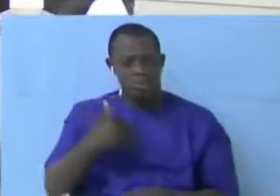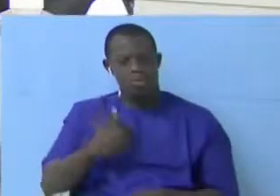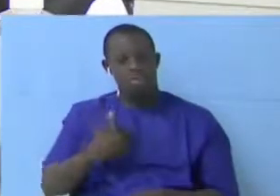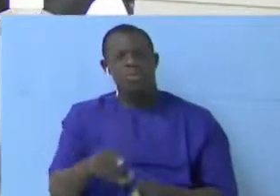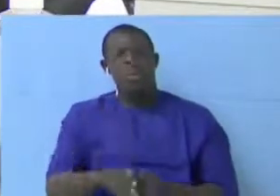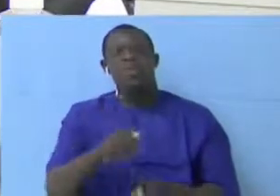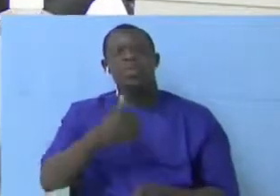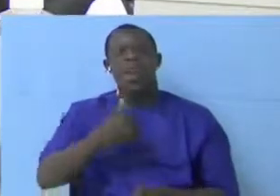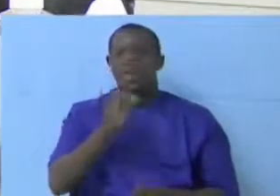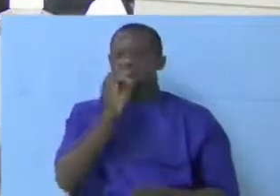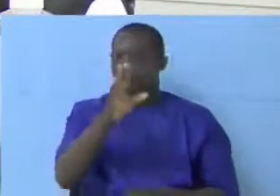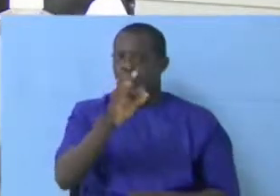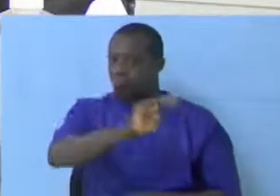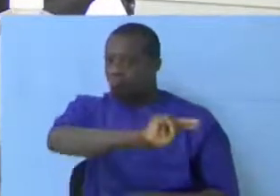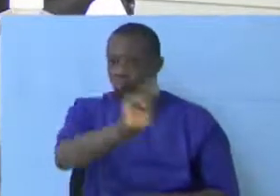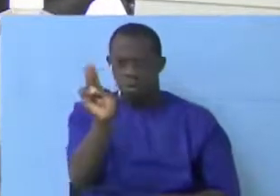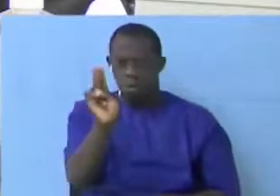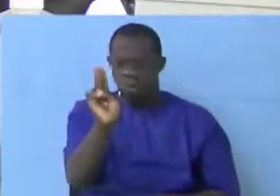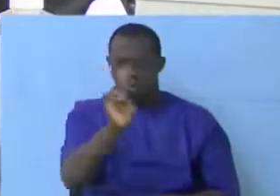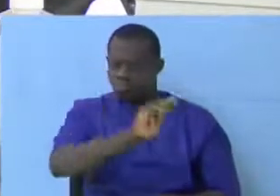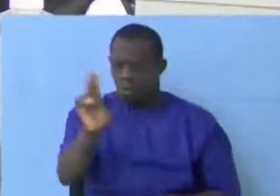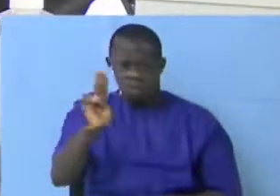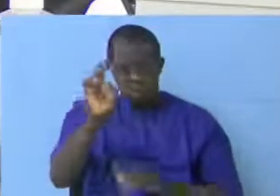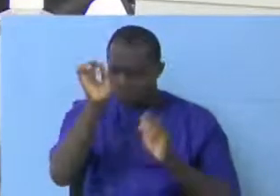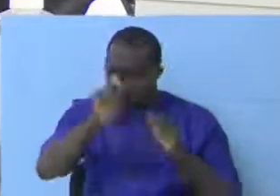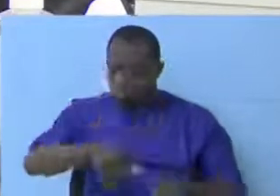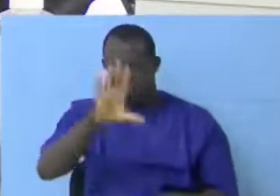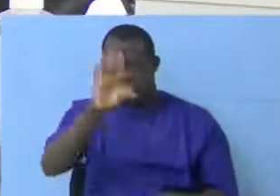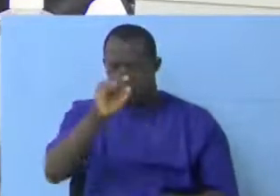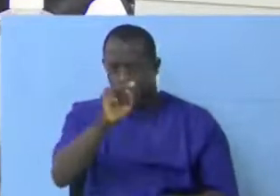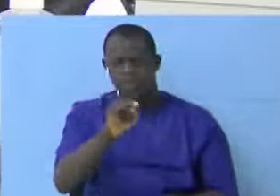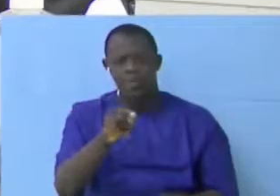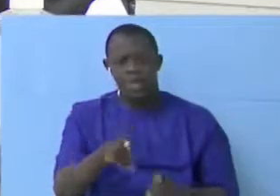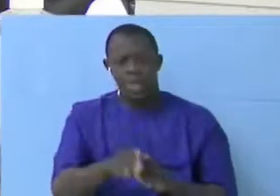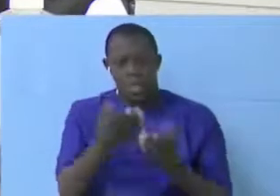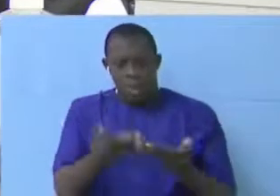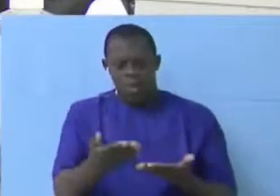And I said to him, no, you cannot do this. I mean, the service chiefs